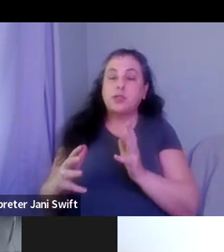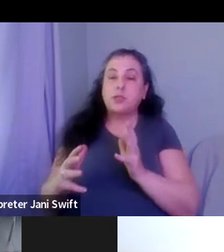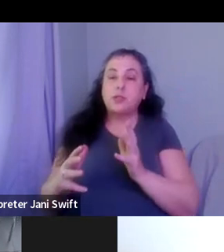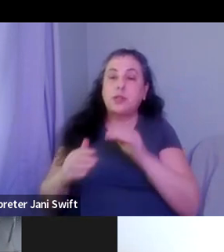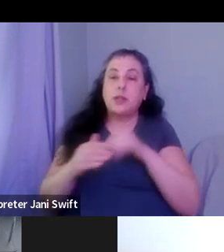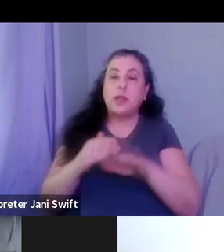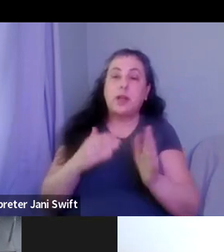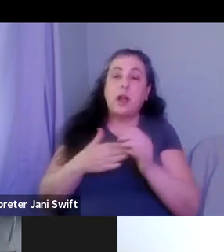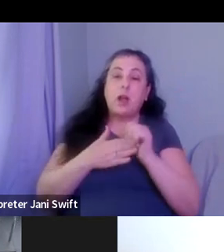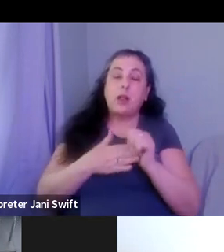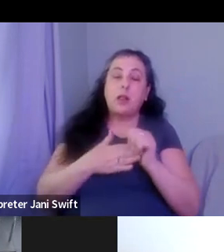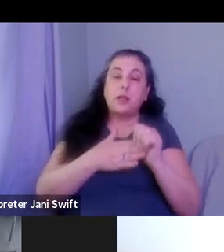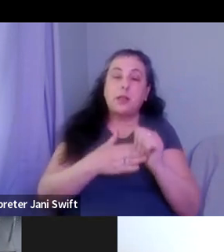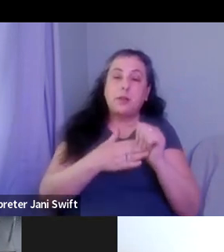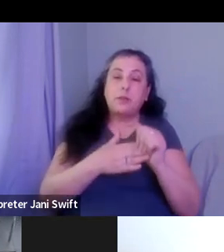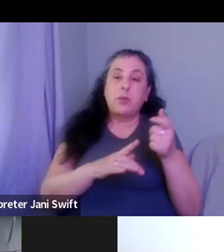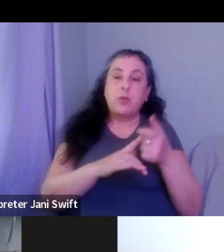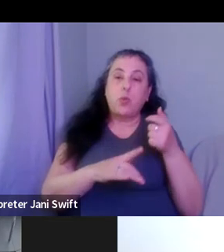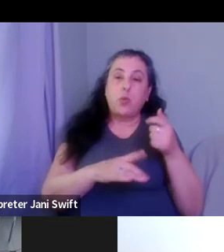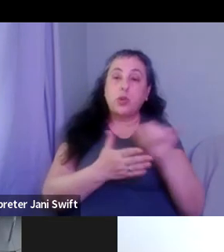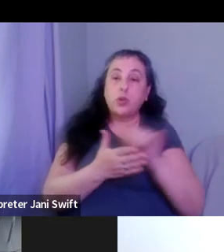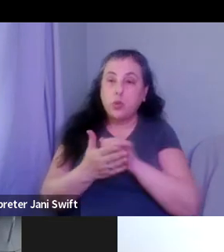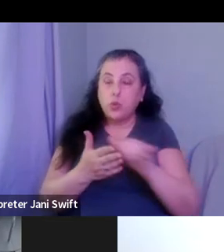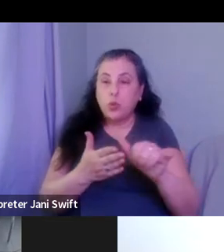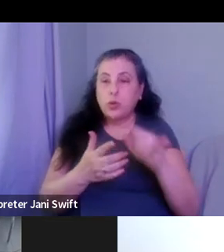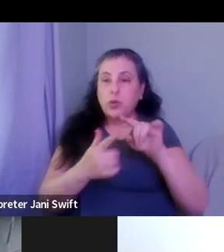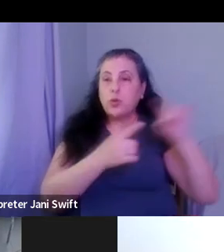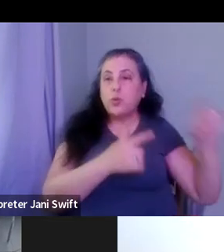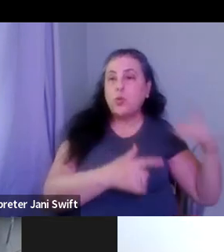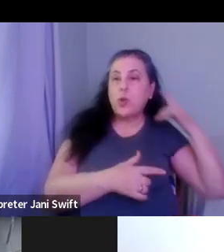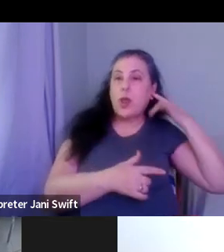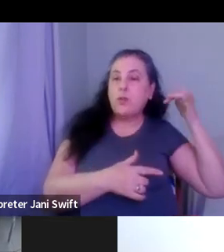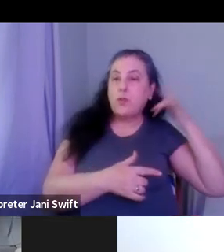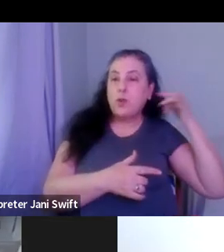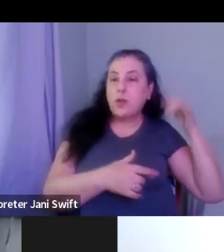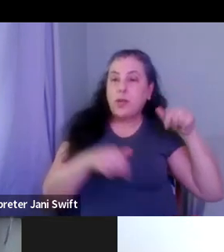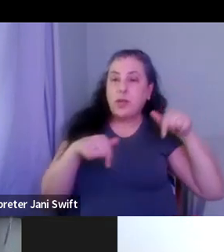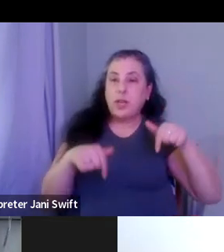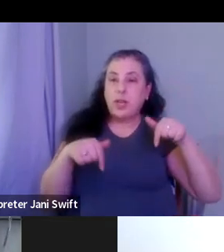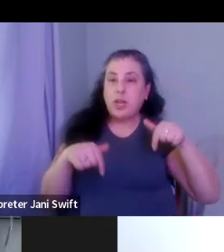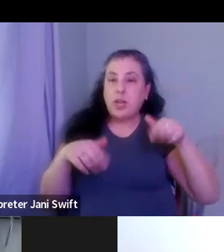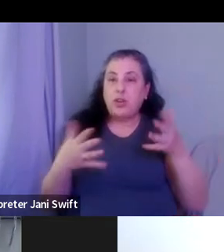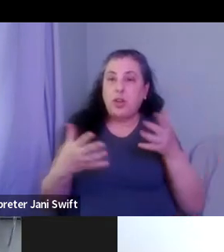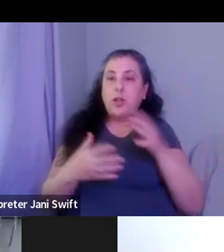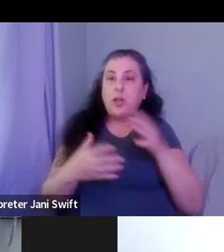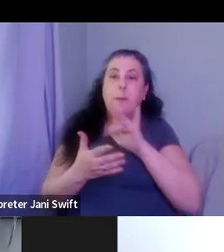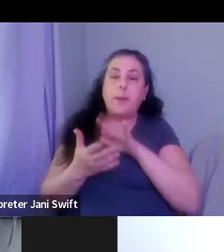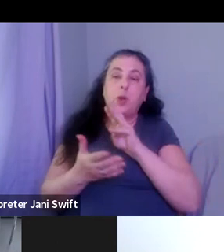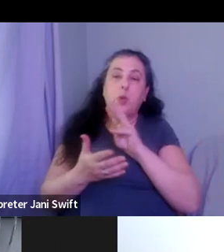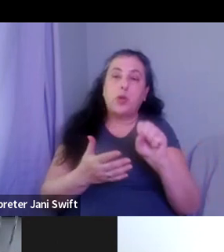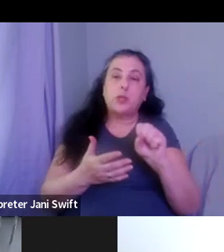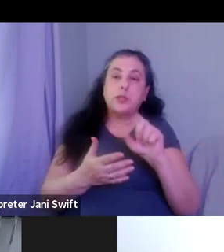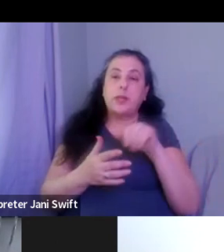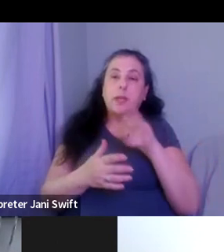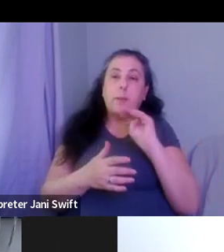in our leadership from New York to California, and here in the Midwest, also in